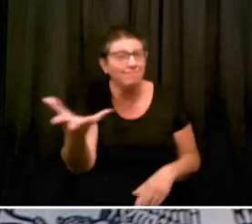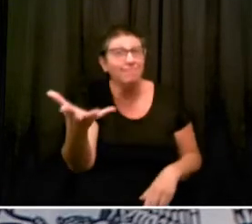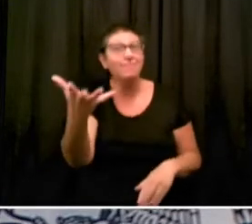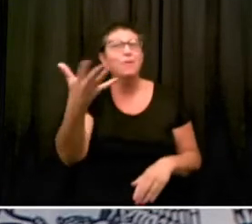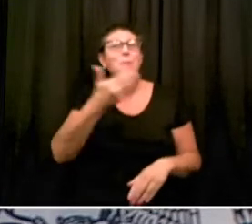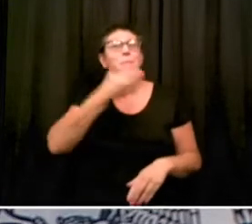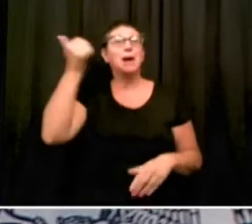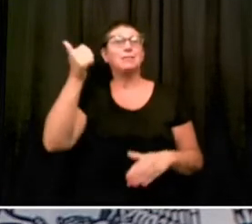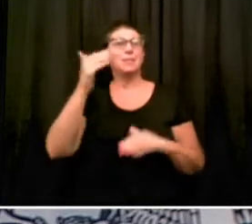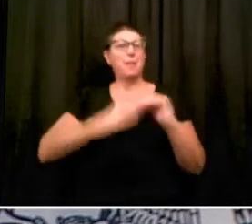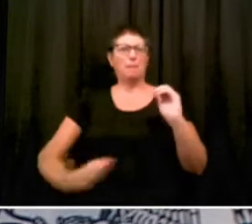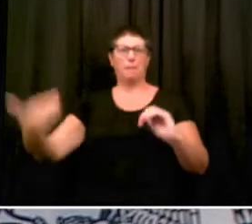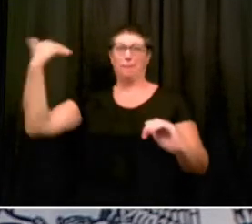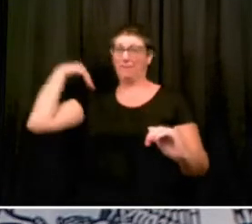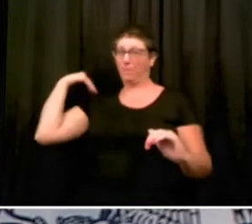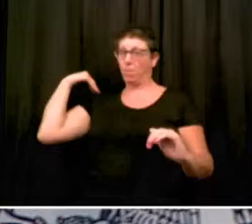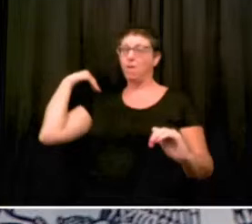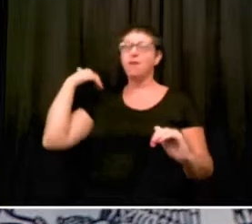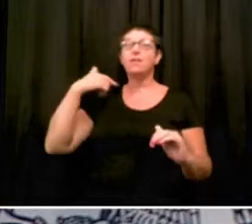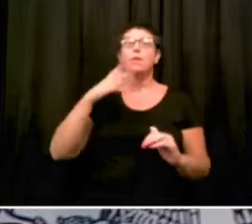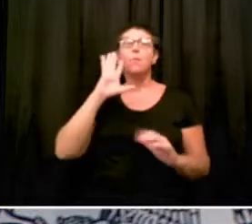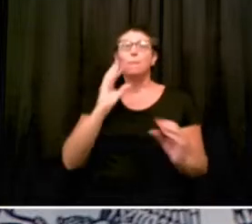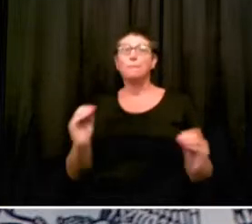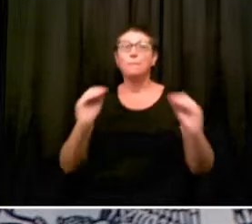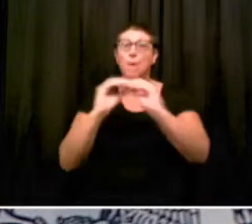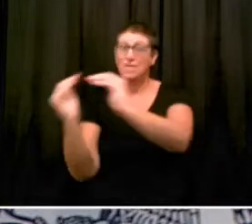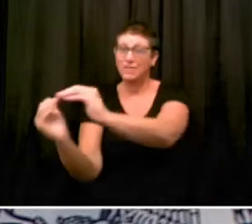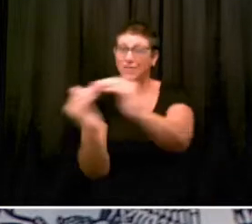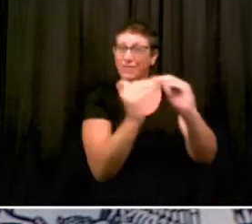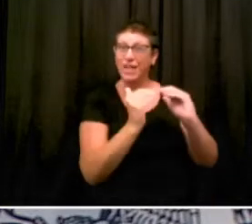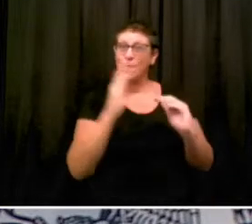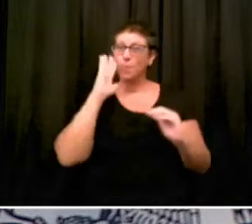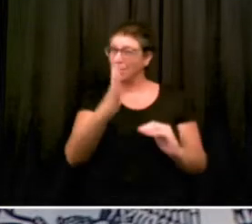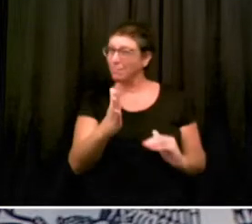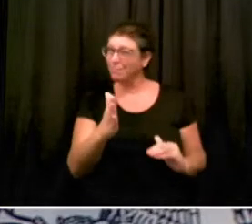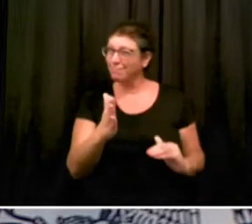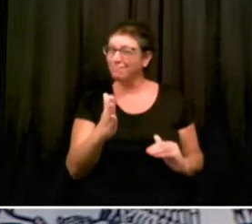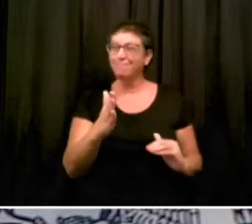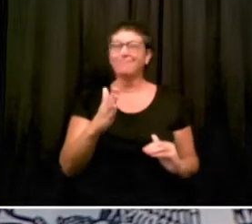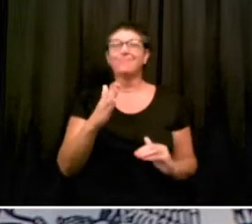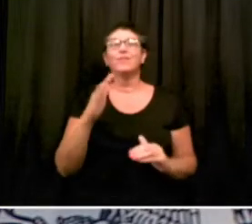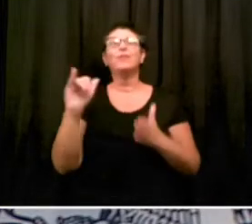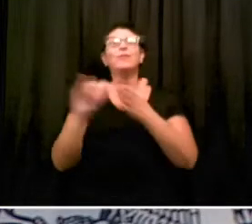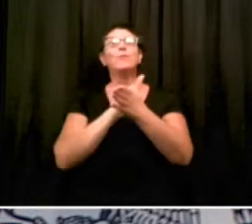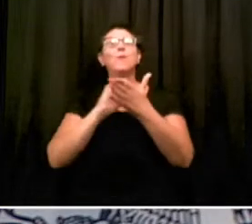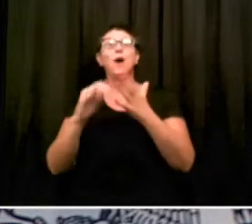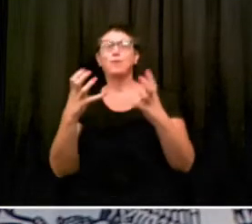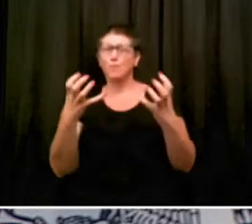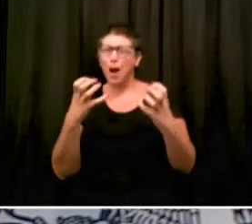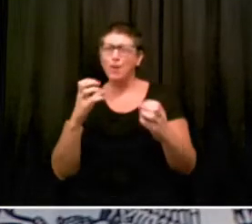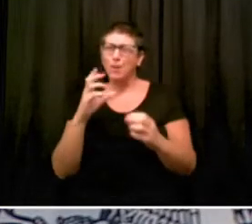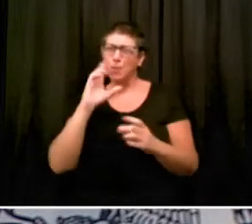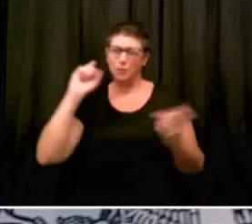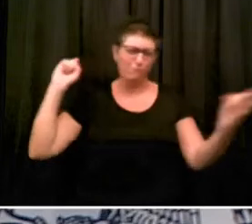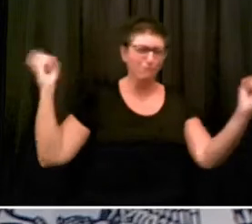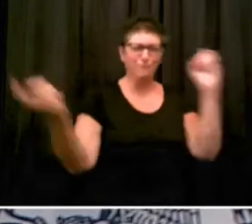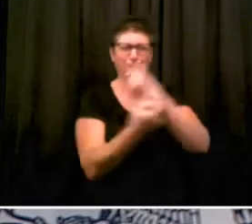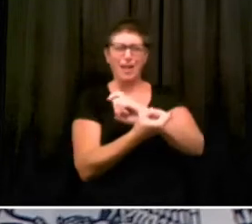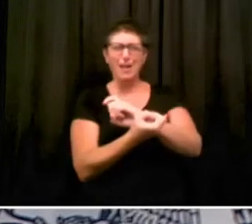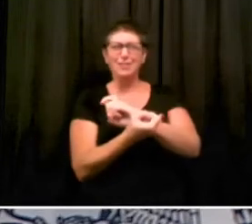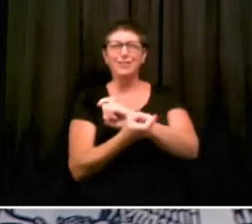the people of the city want to see change. We don't dwell on nostalgia. We're going into a new world, but we actually can make it